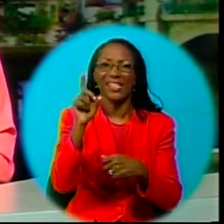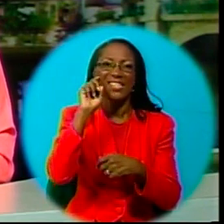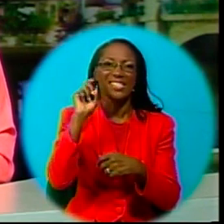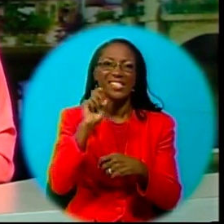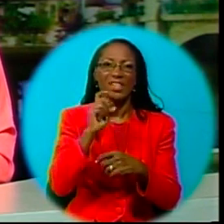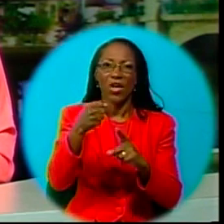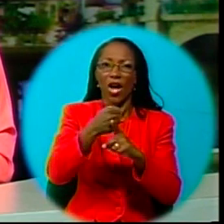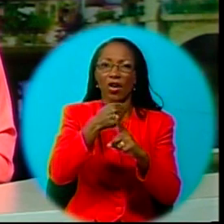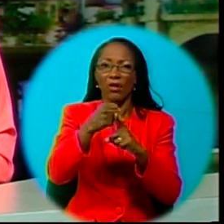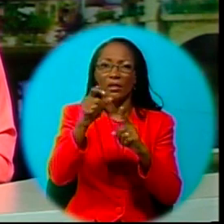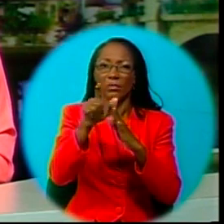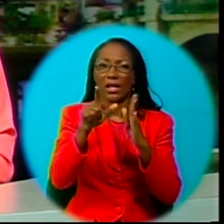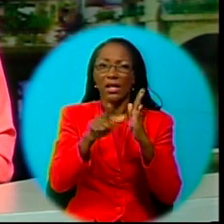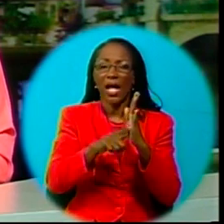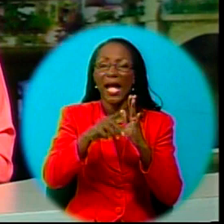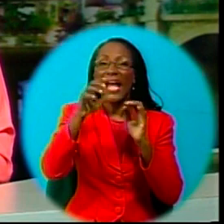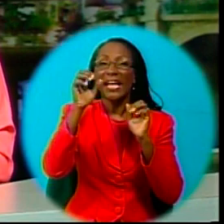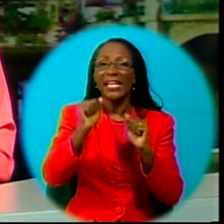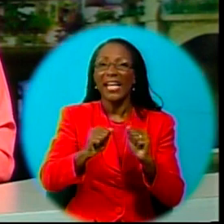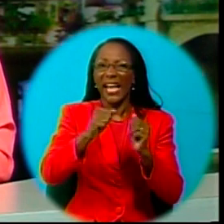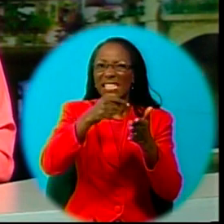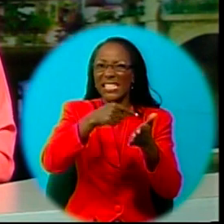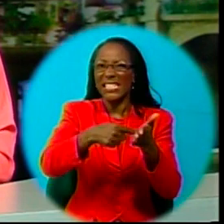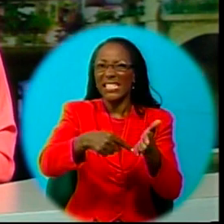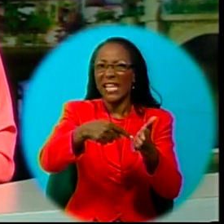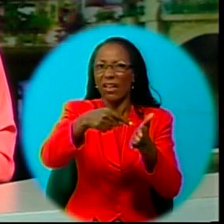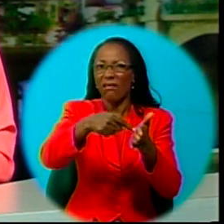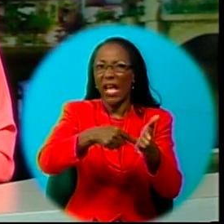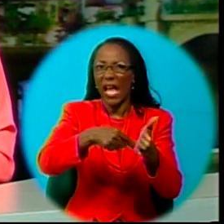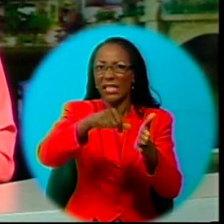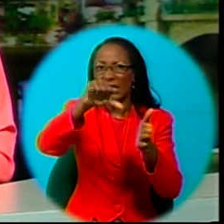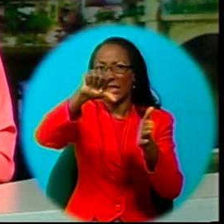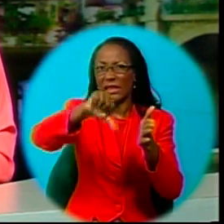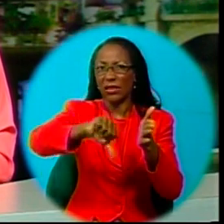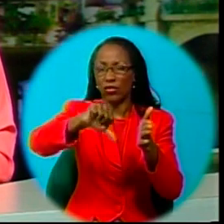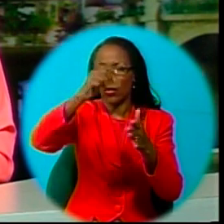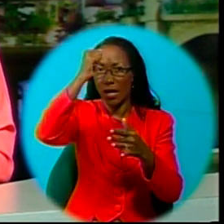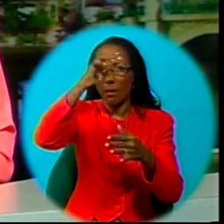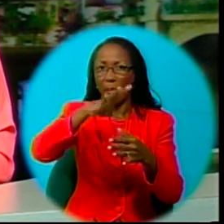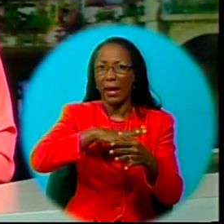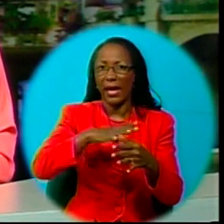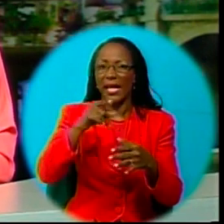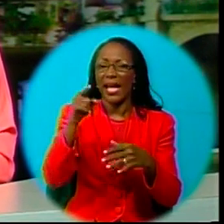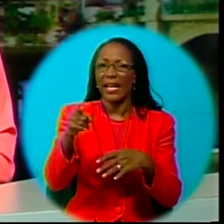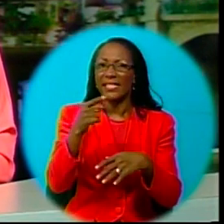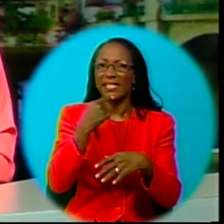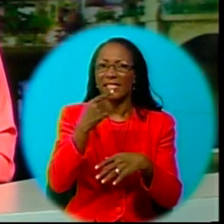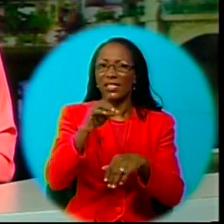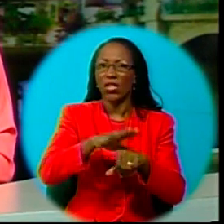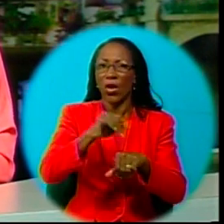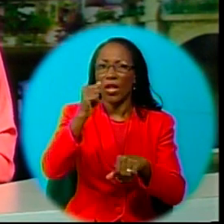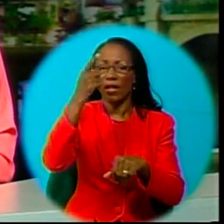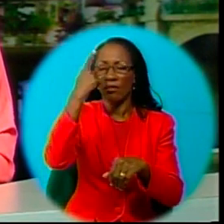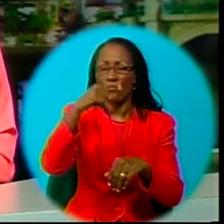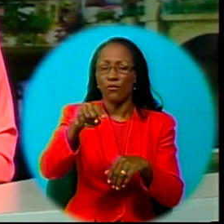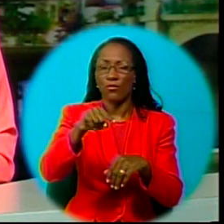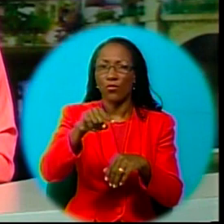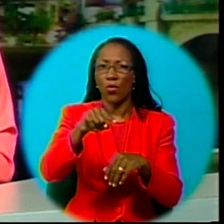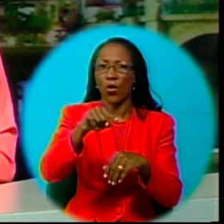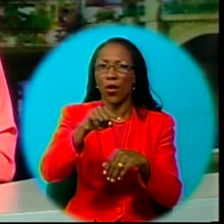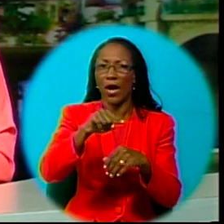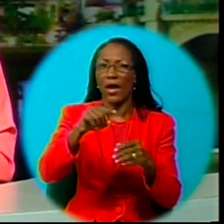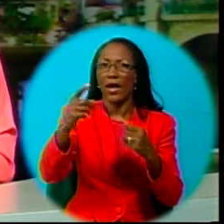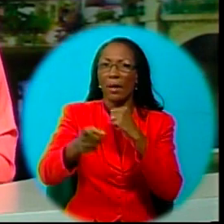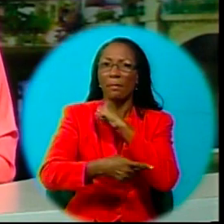legislation could put men at a disadvantage. And that's why he is calling for stiff penalties for women making false reports